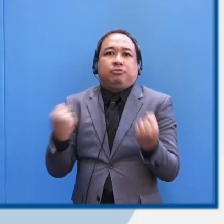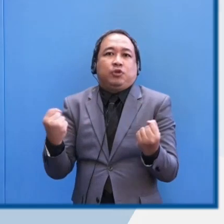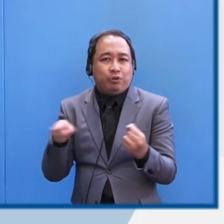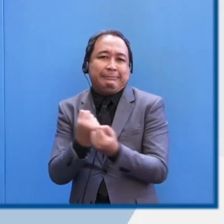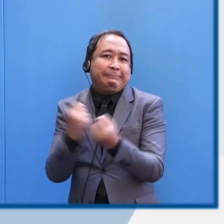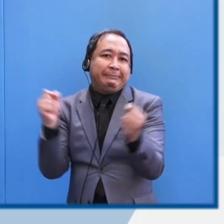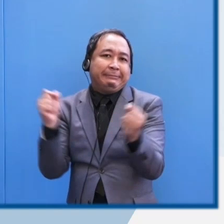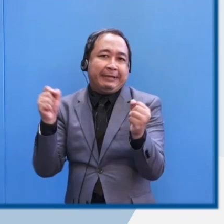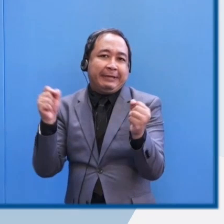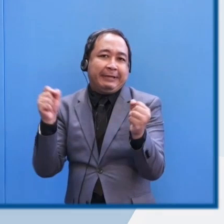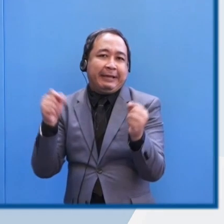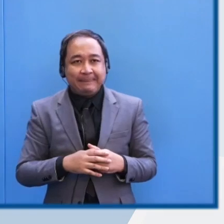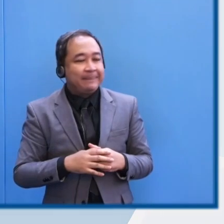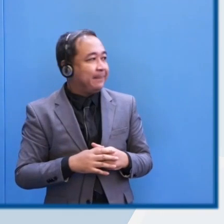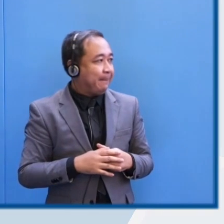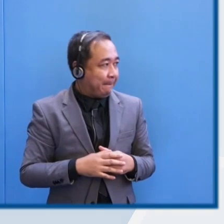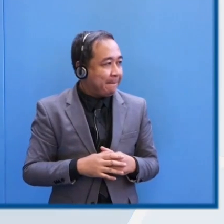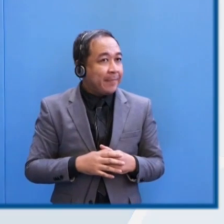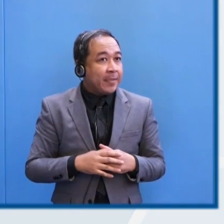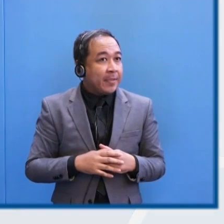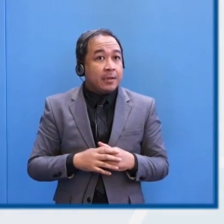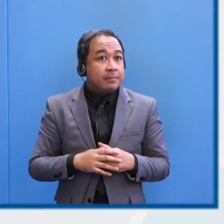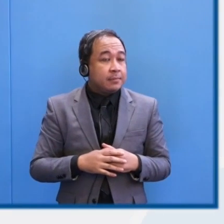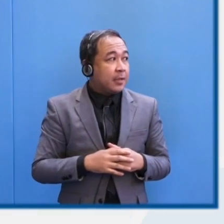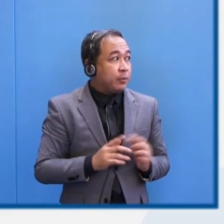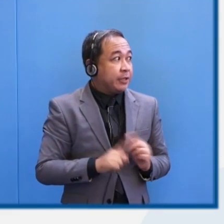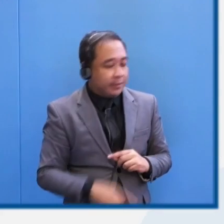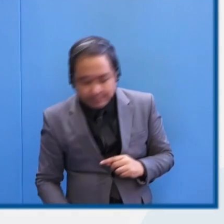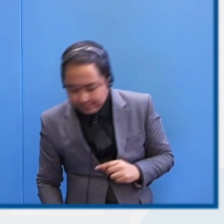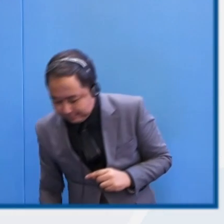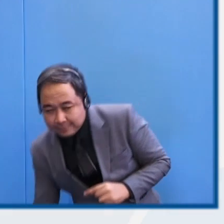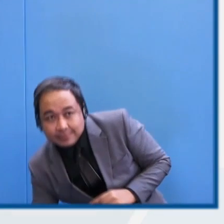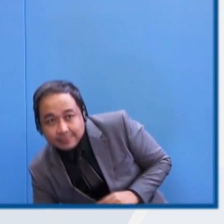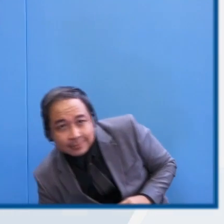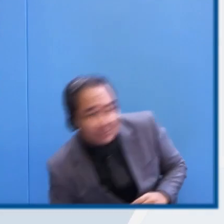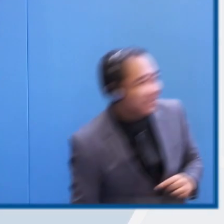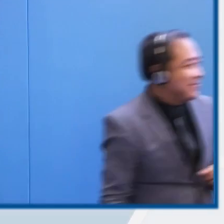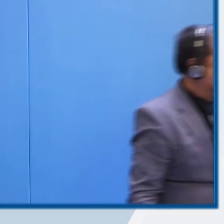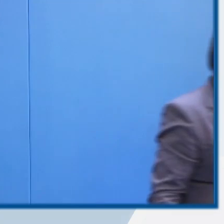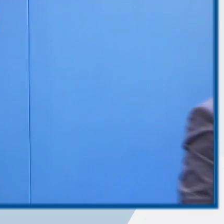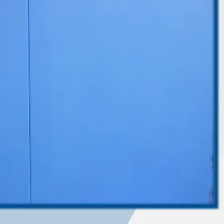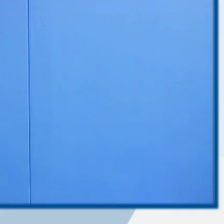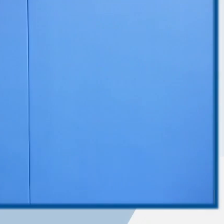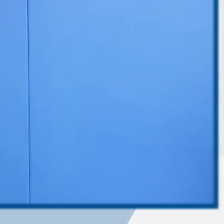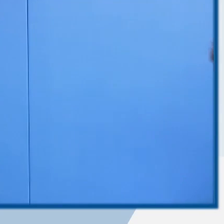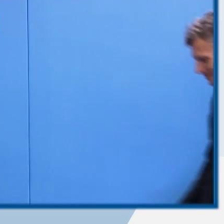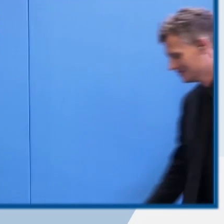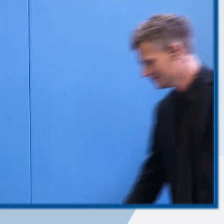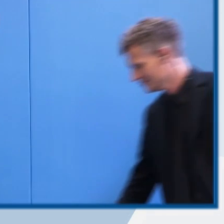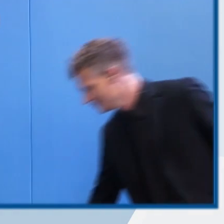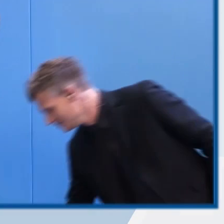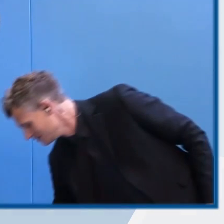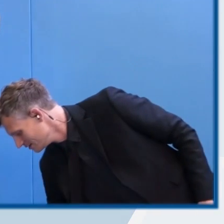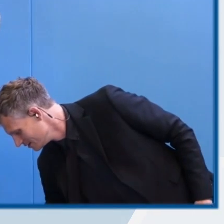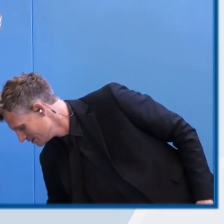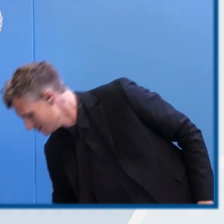Can I yes. also add? Okay. When it comes to the role of science, I think science is very important if we wanted